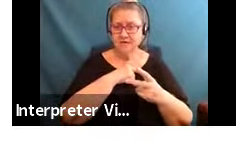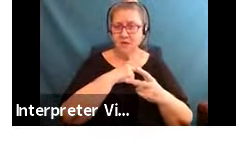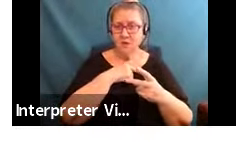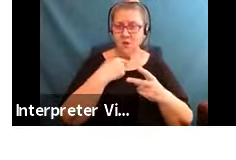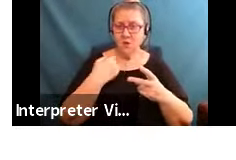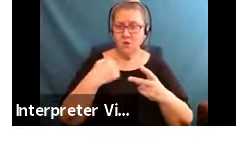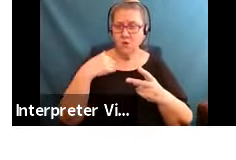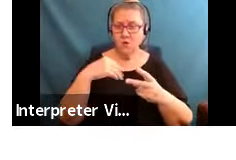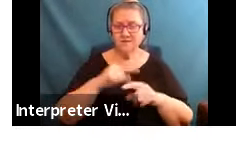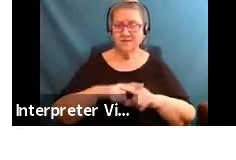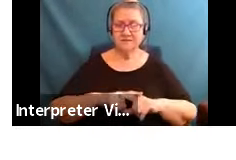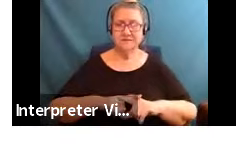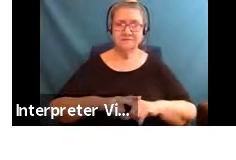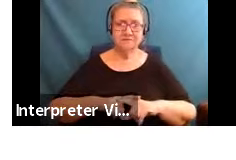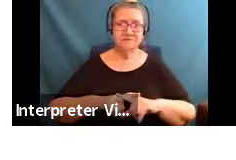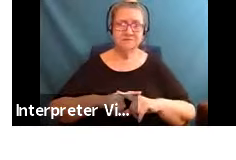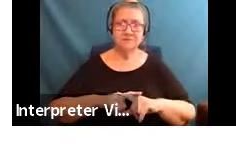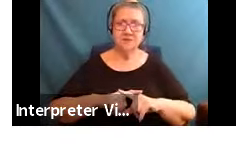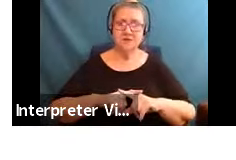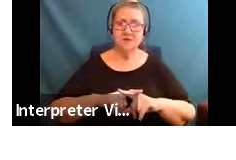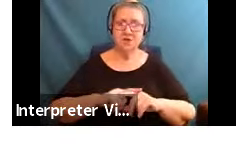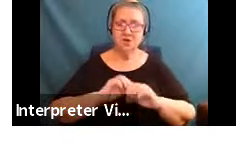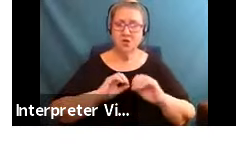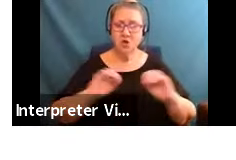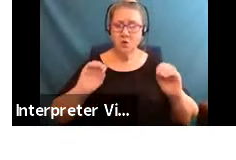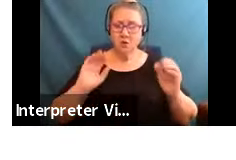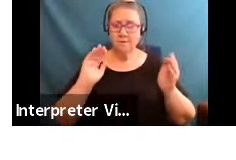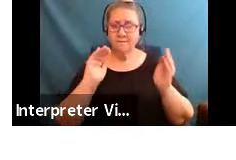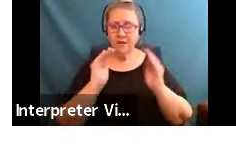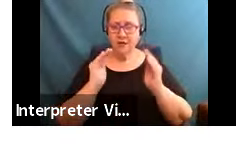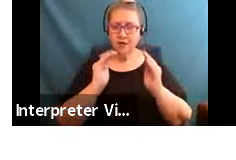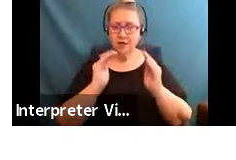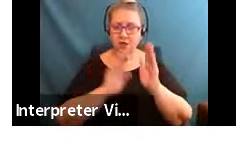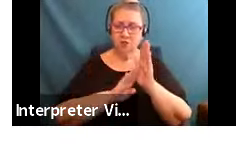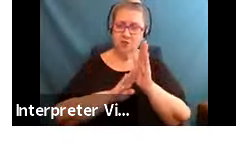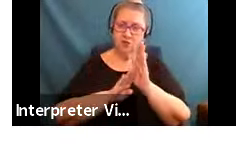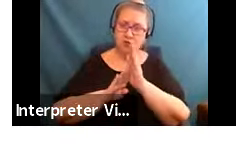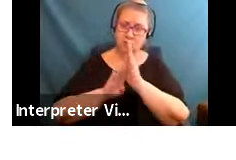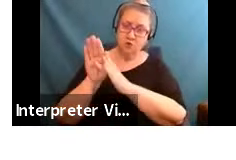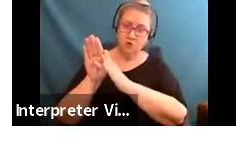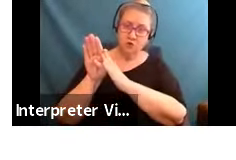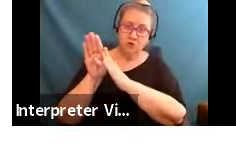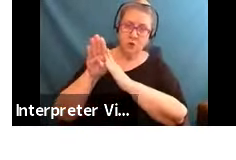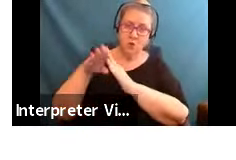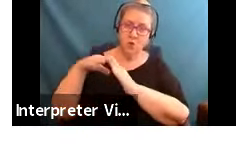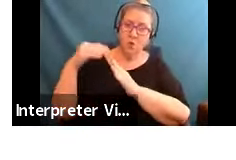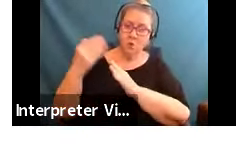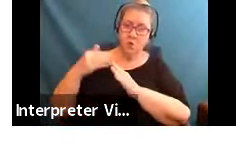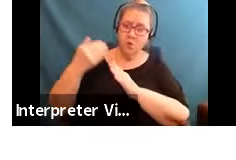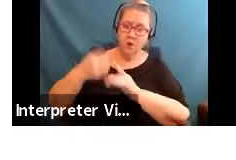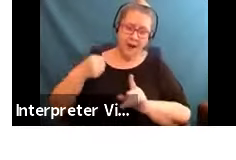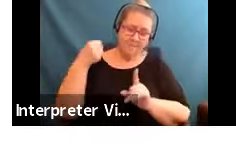unprecedented surge that's had a tremendous impact on infections,